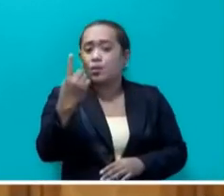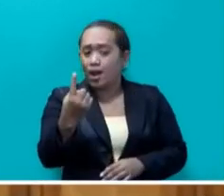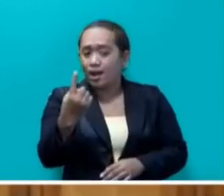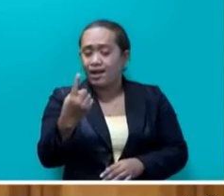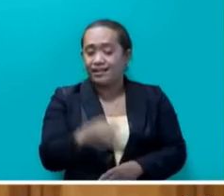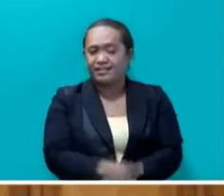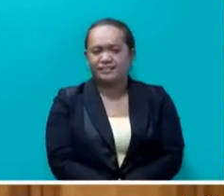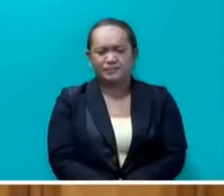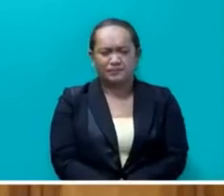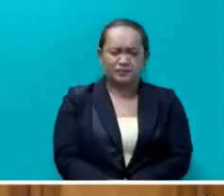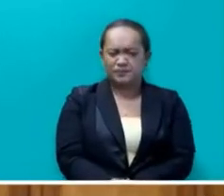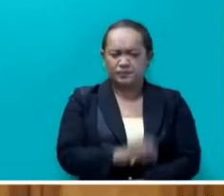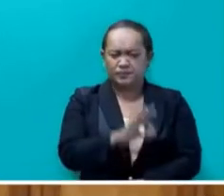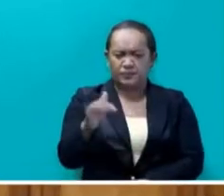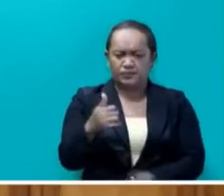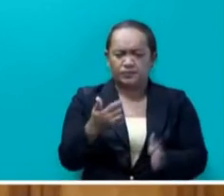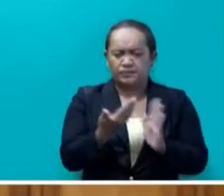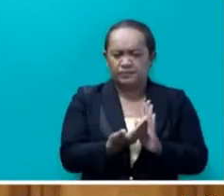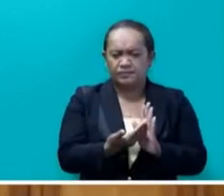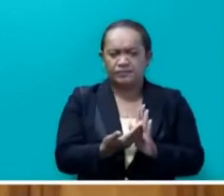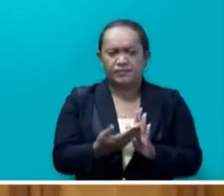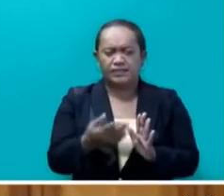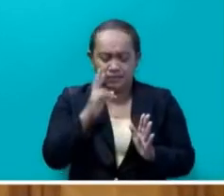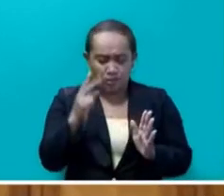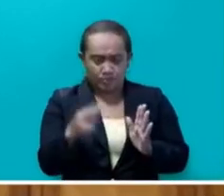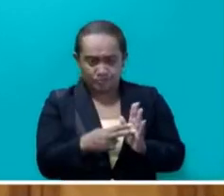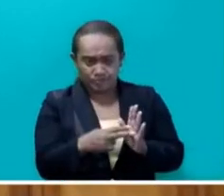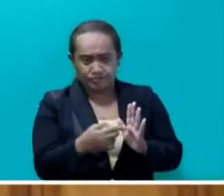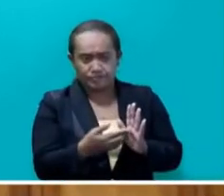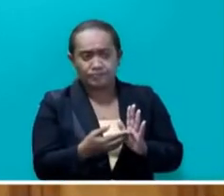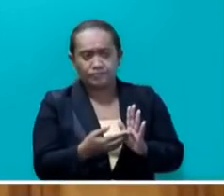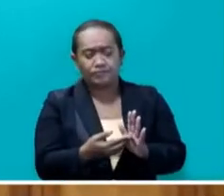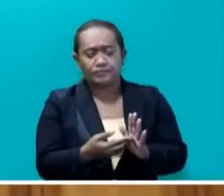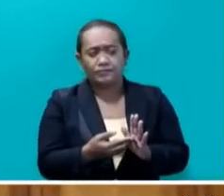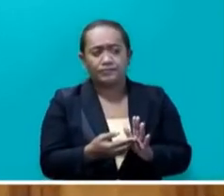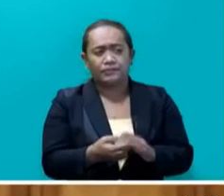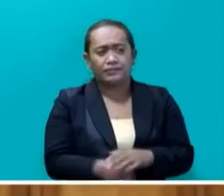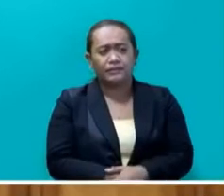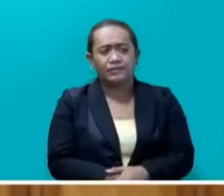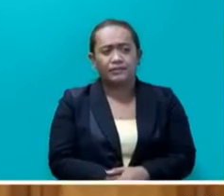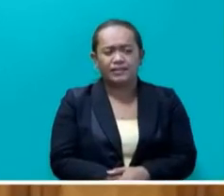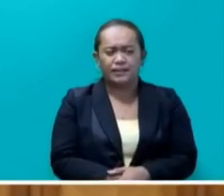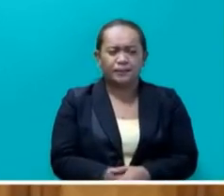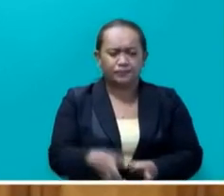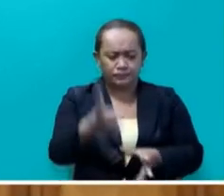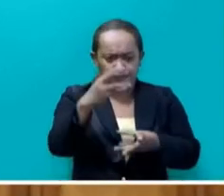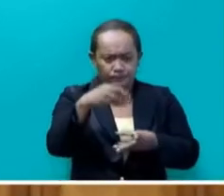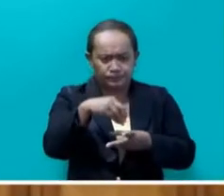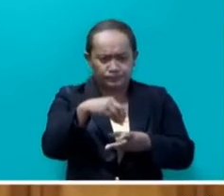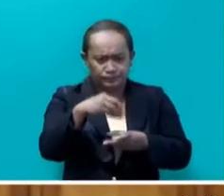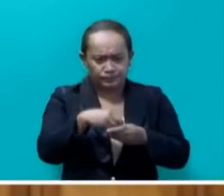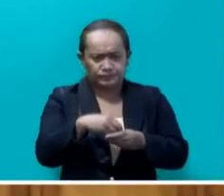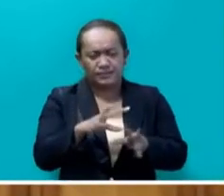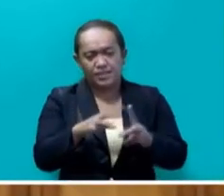criminal, Honorable Speaker. And if you look at it, Honorable Speaker, it consolidates everything under the